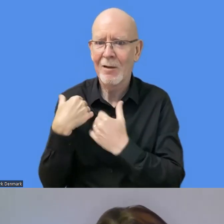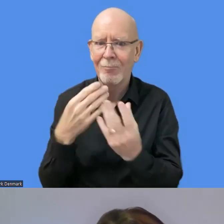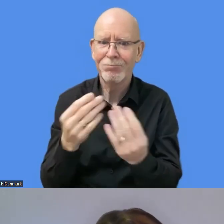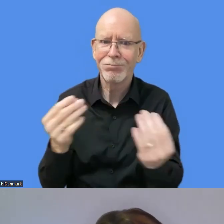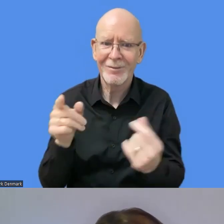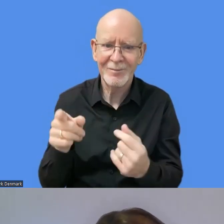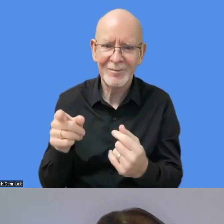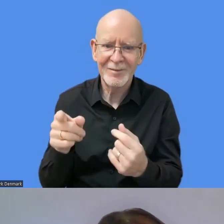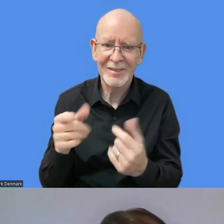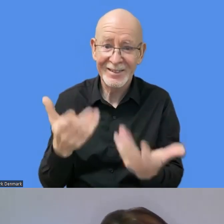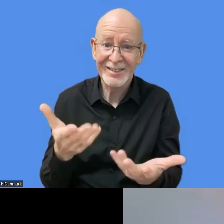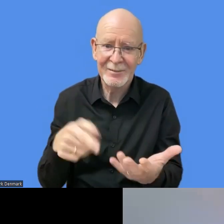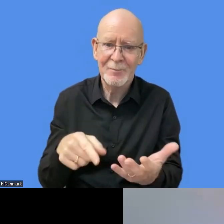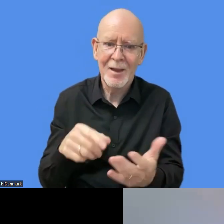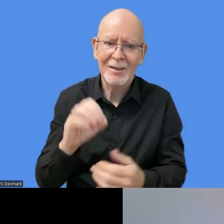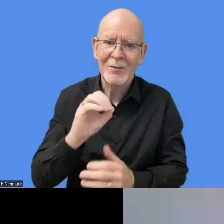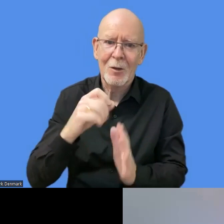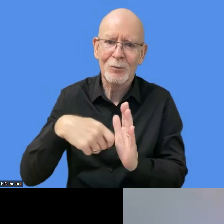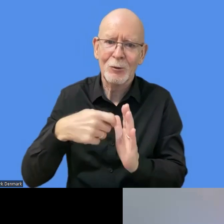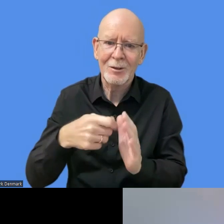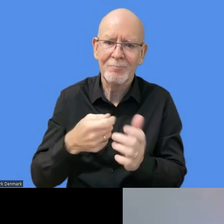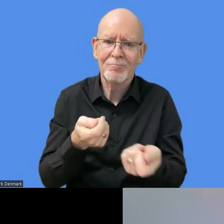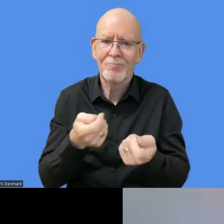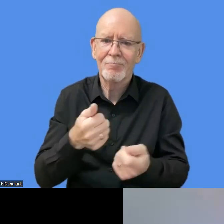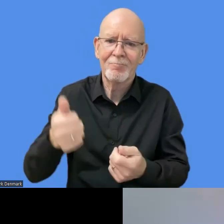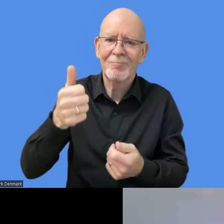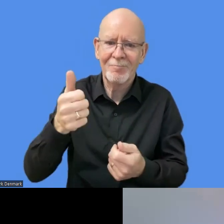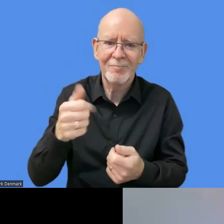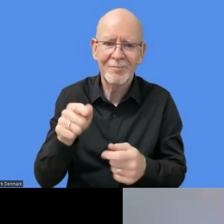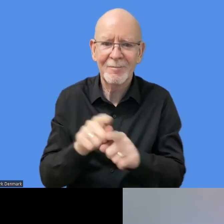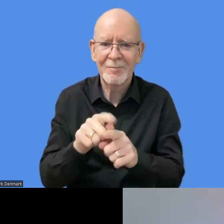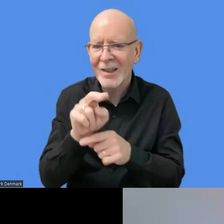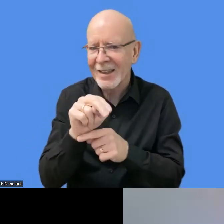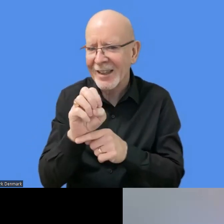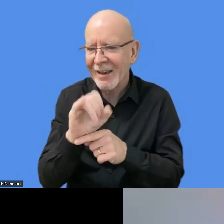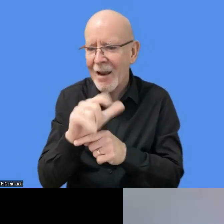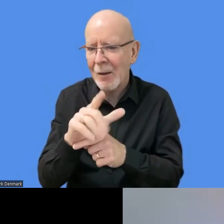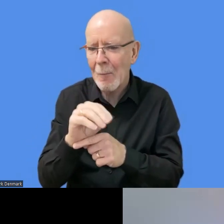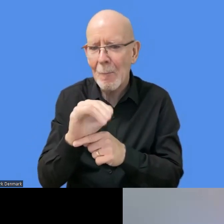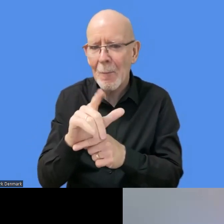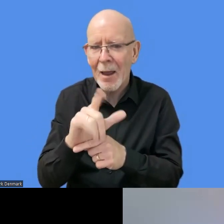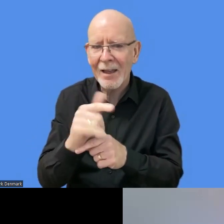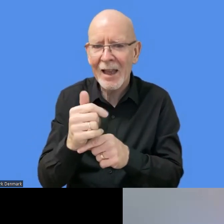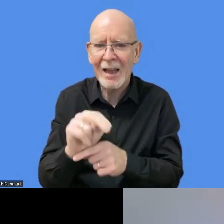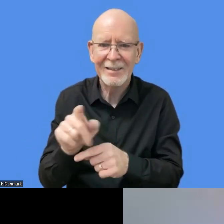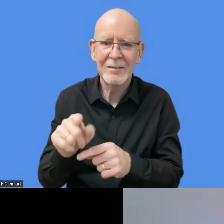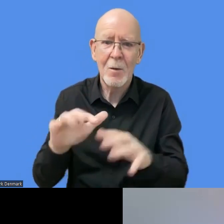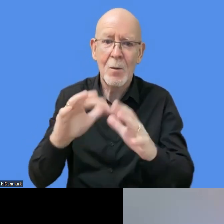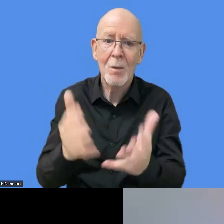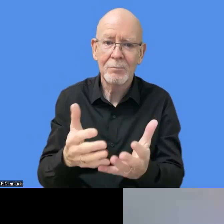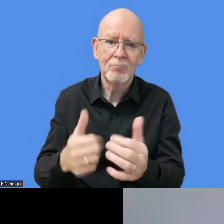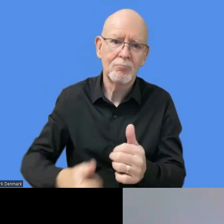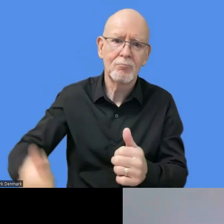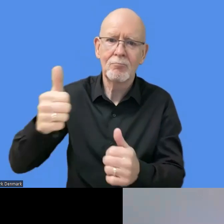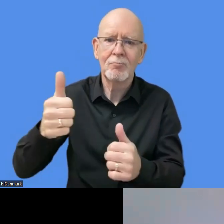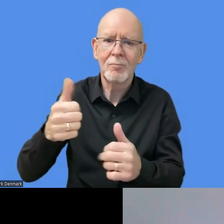said, Anna, we're very excited to hear from you. What is a Zero Project and how can companies get involved, especially next year when